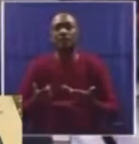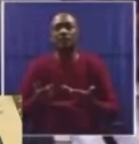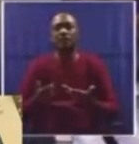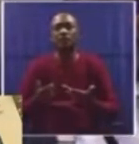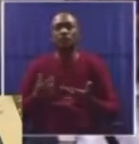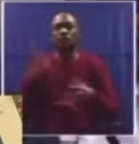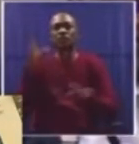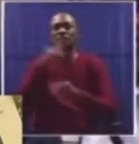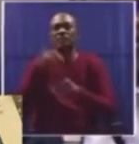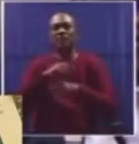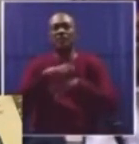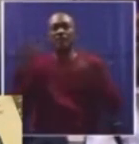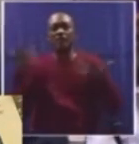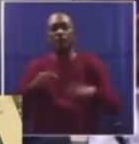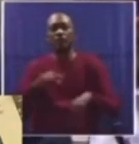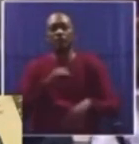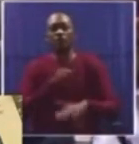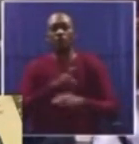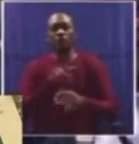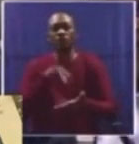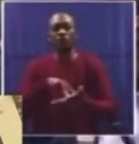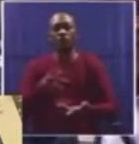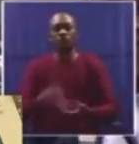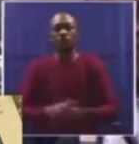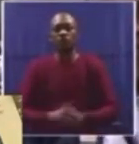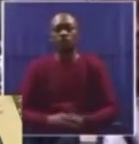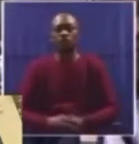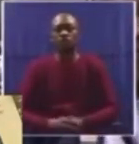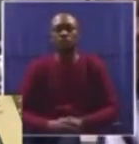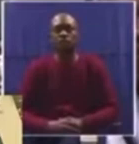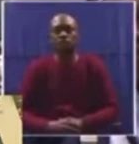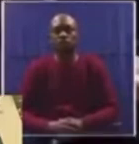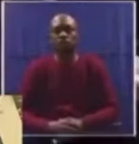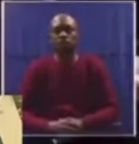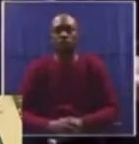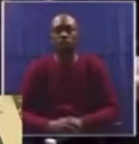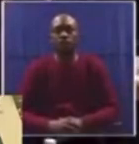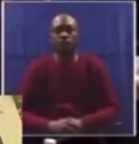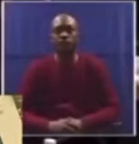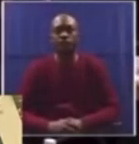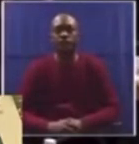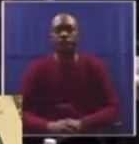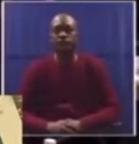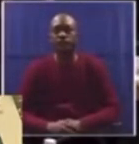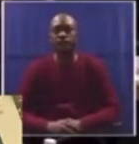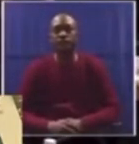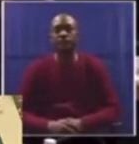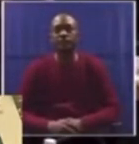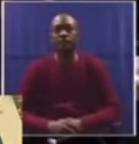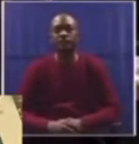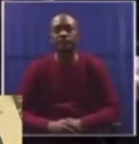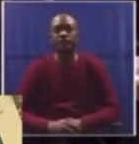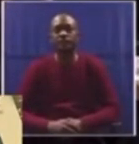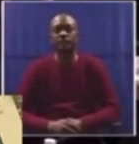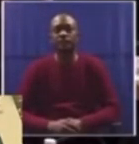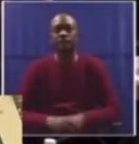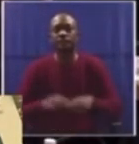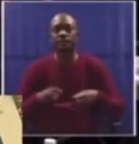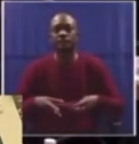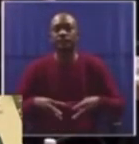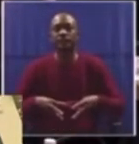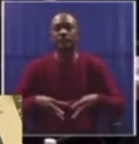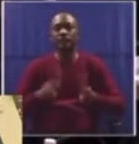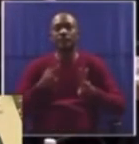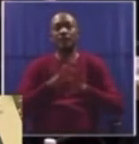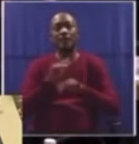order. Don't rise on frivolous points of order, please. Please continue. Stratmeet is stratmeet. Order.